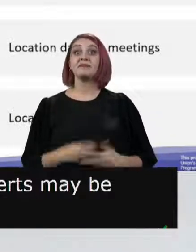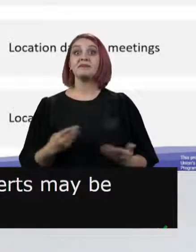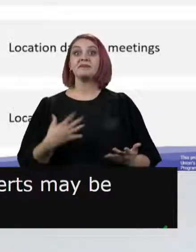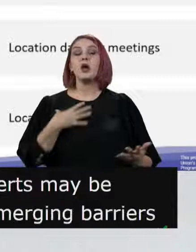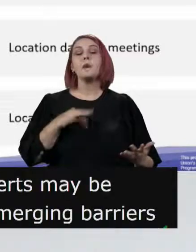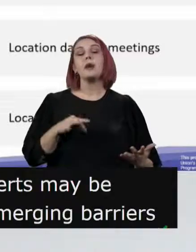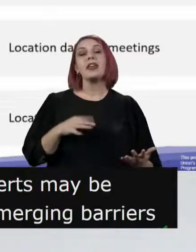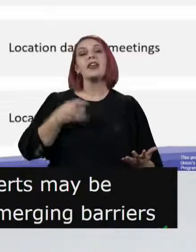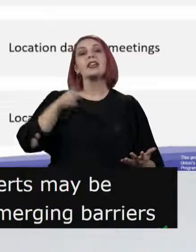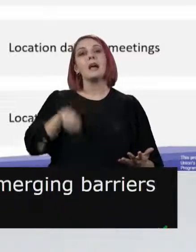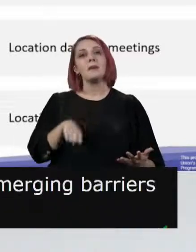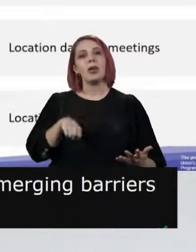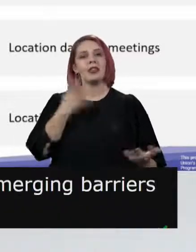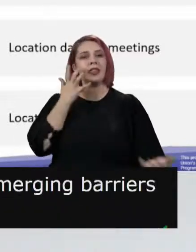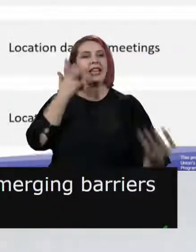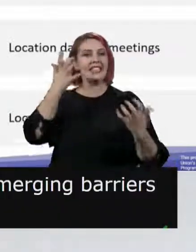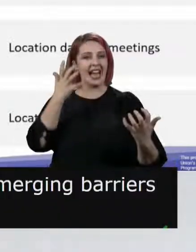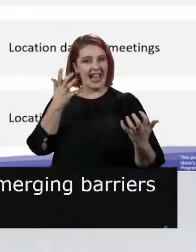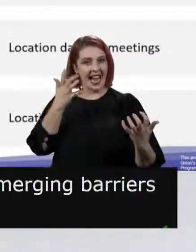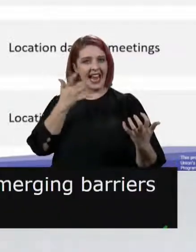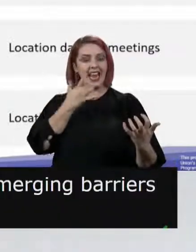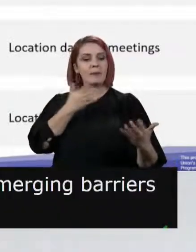we wouldn't be aware of.